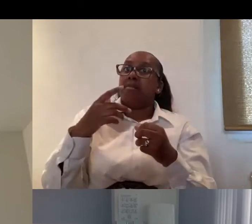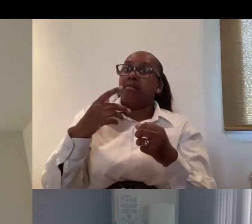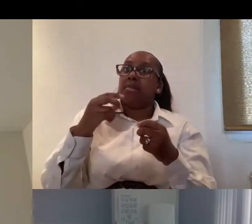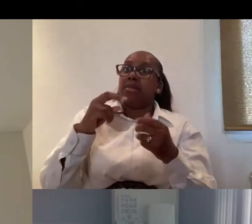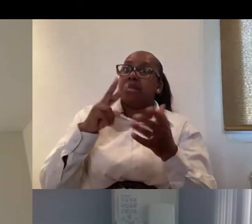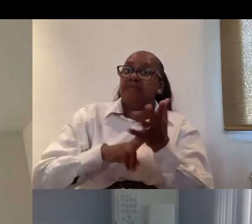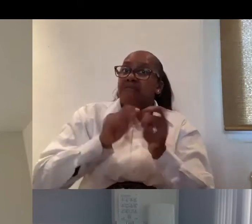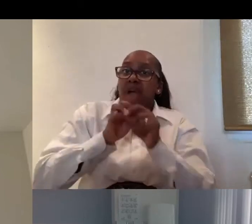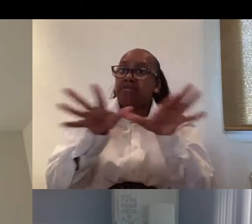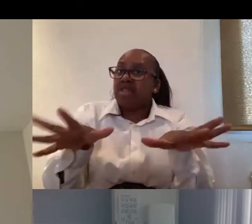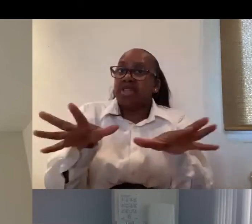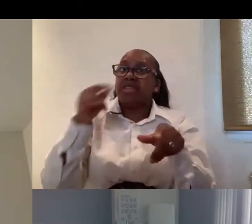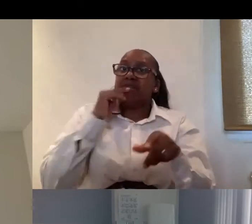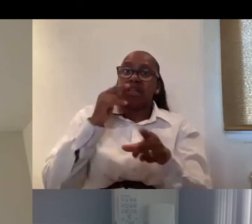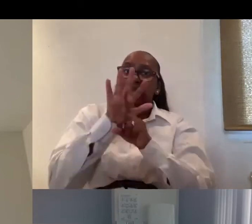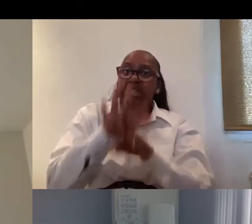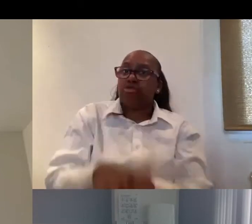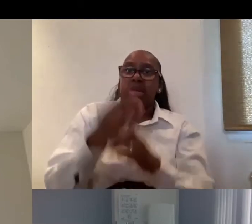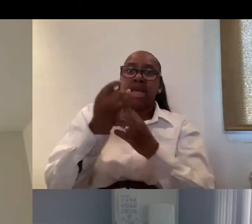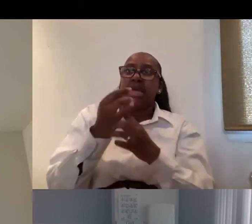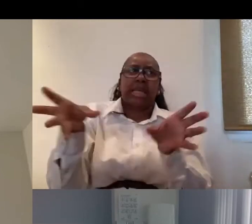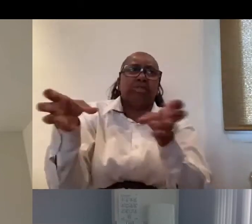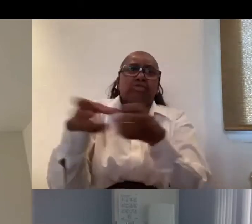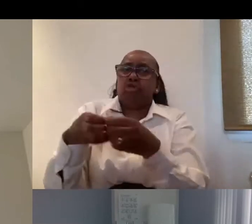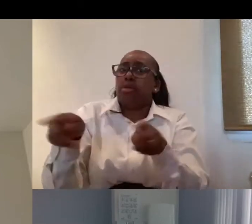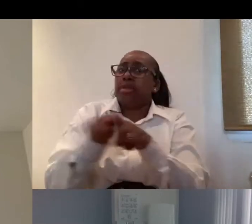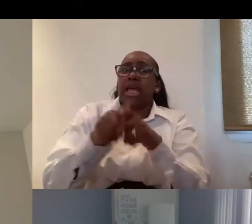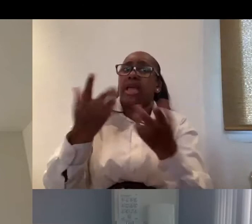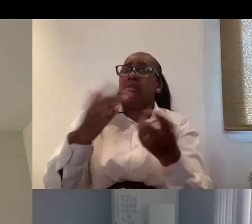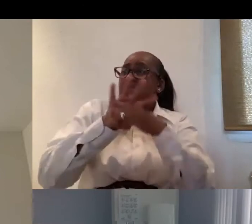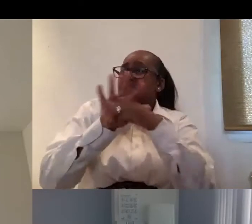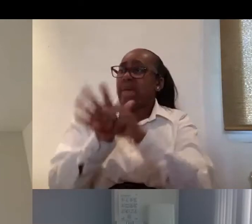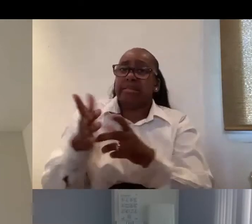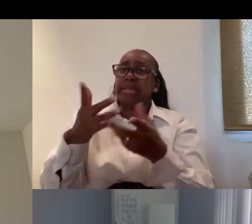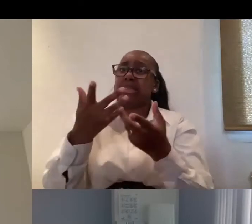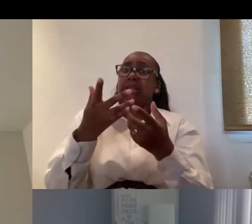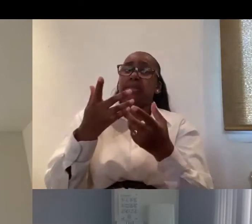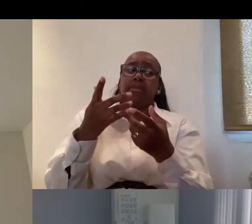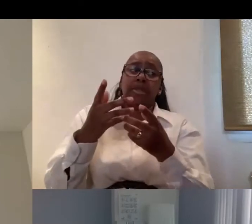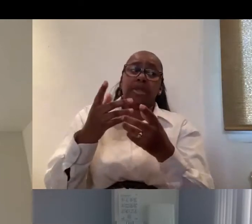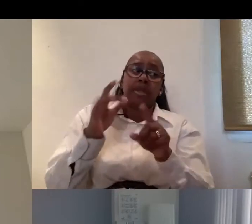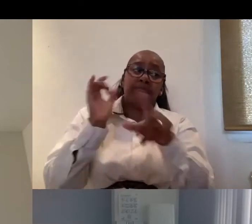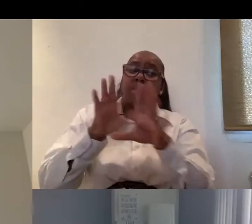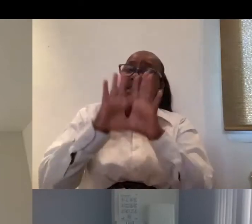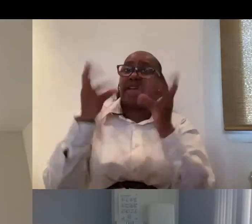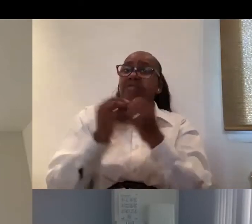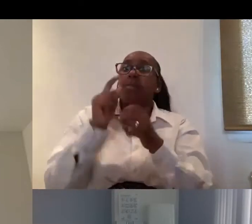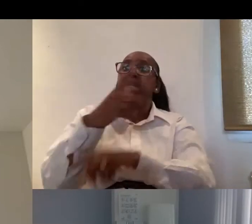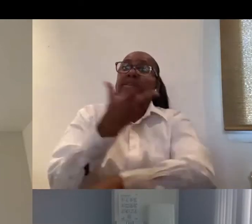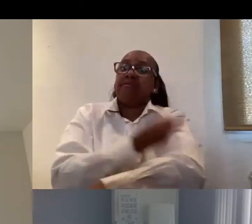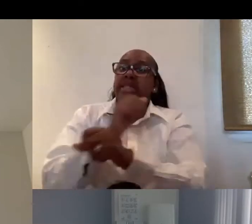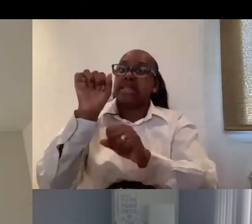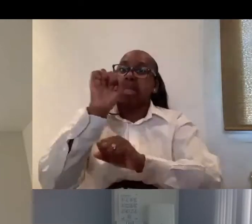discriminate between groups, and the vaccine doesn't discriminate either. The virus infects everybody, and the vaccine protects everybody.